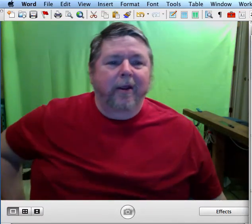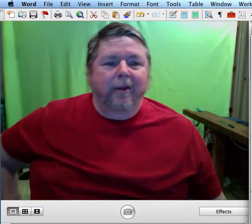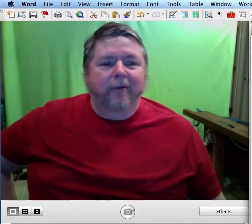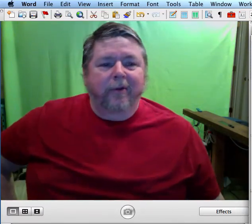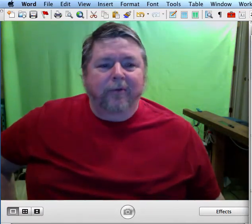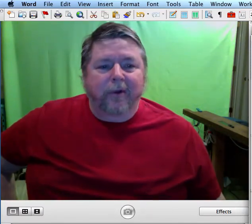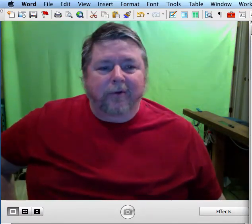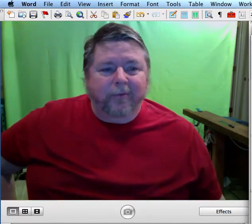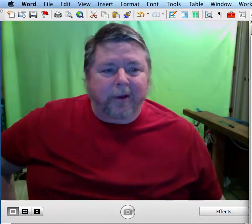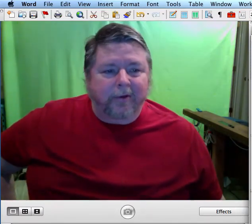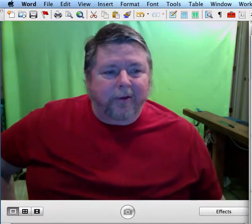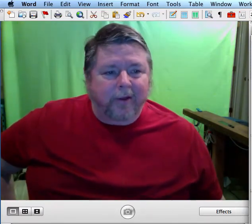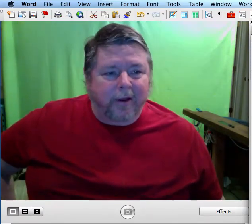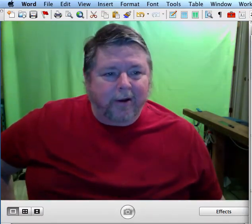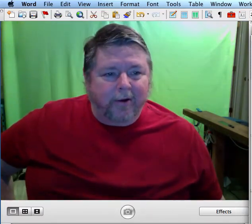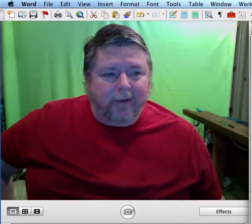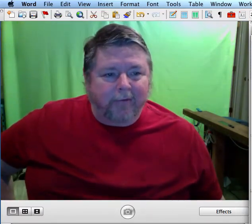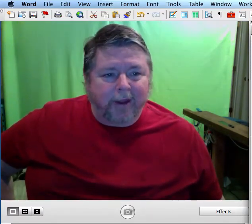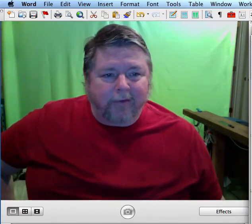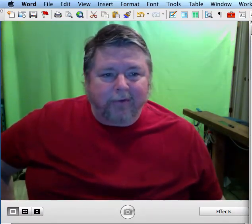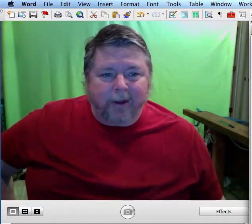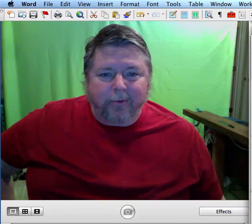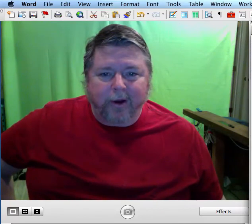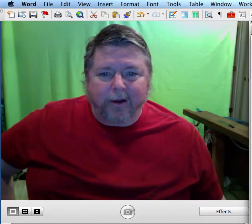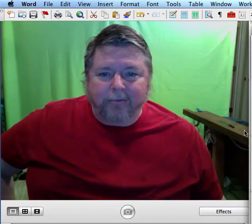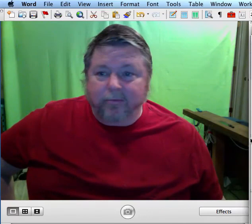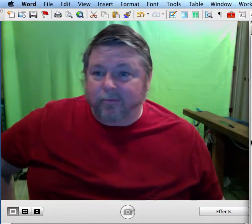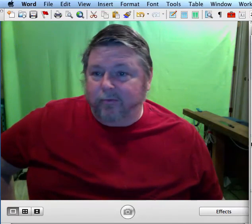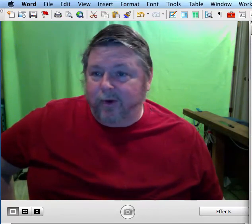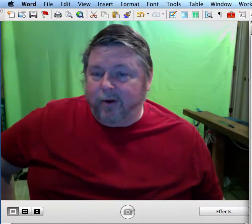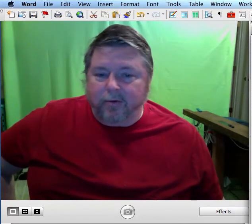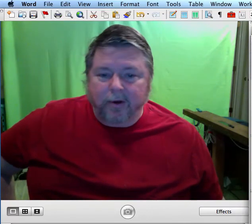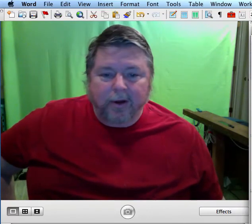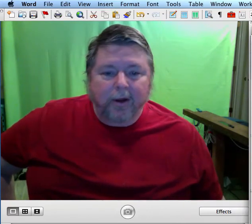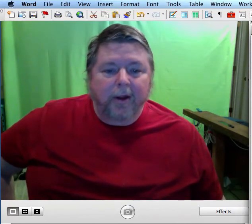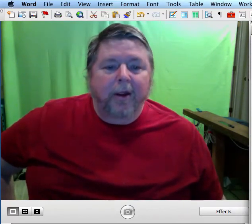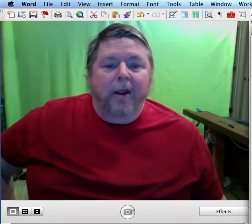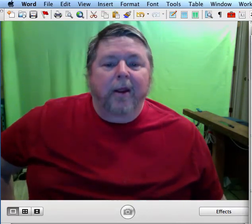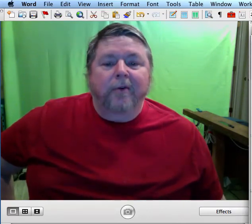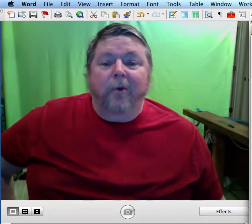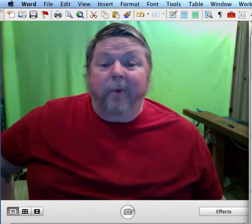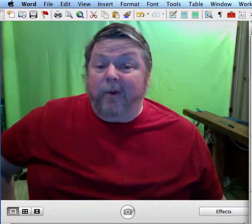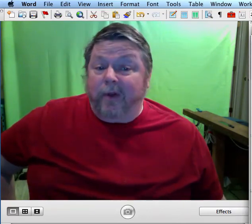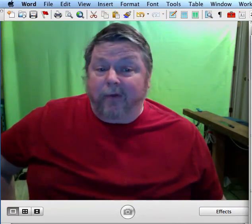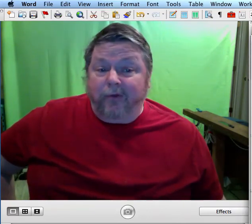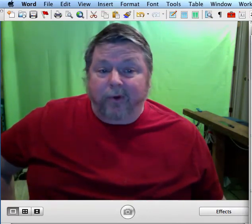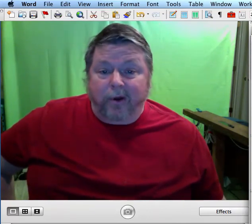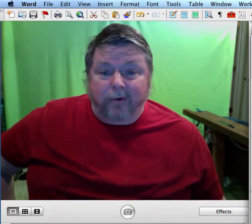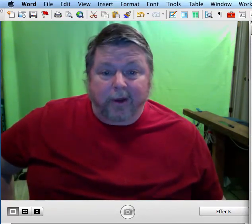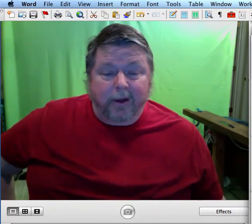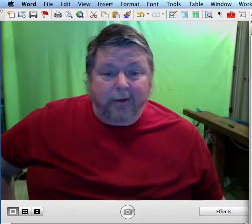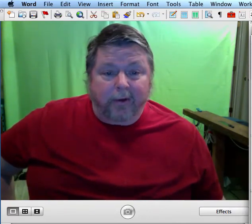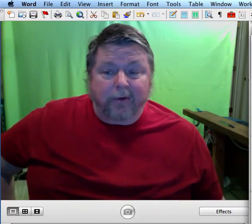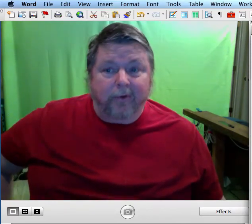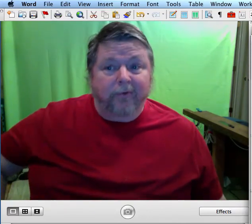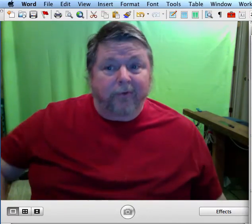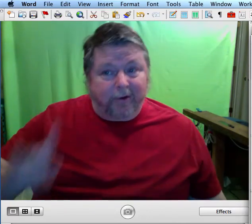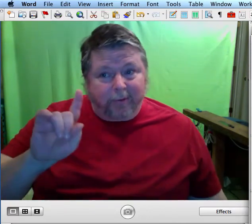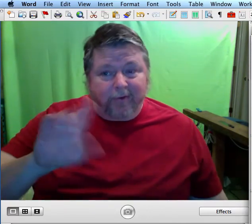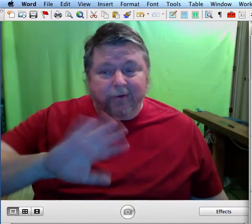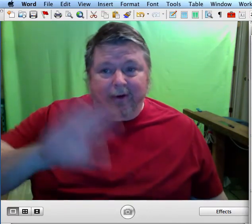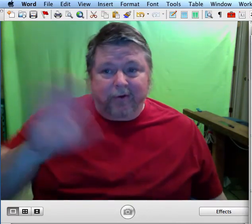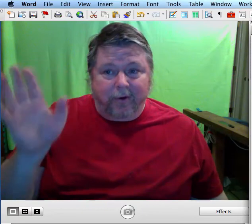This is expecting that I don't have the Canvas operating and we do. So, but what does it have to include? Okay. So